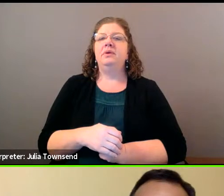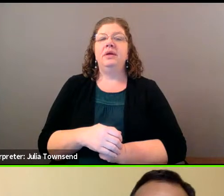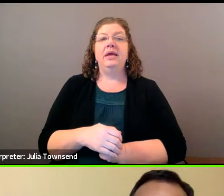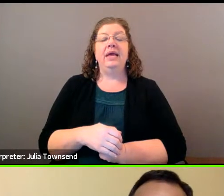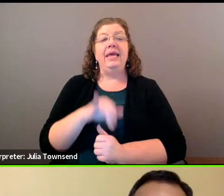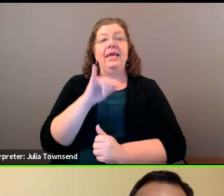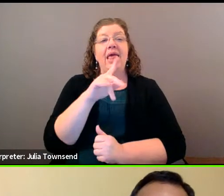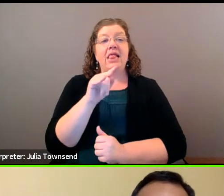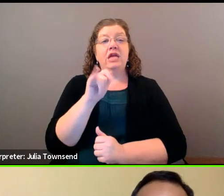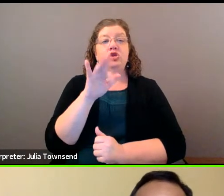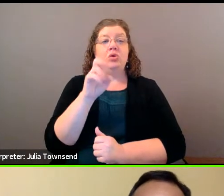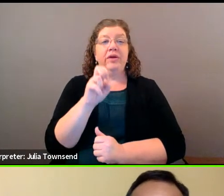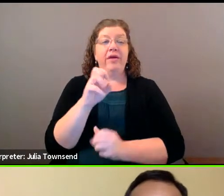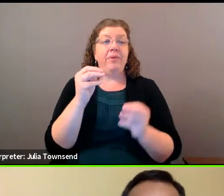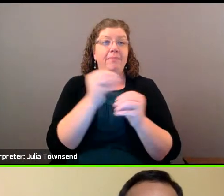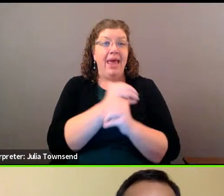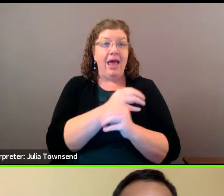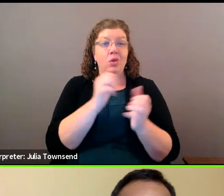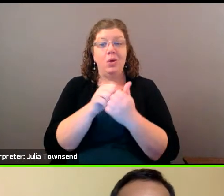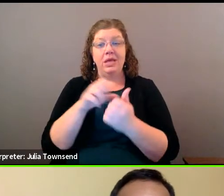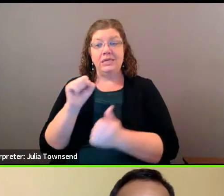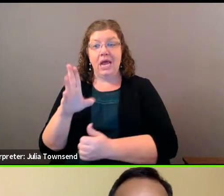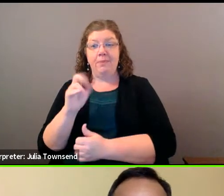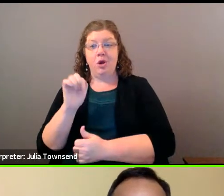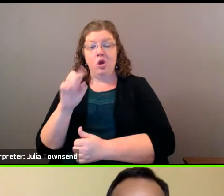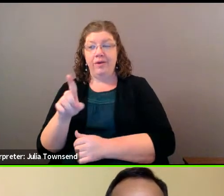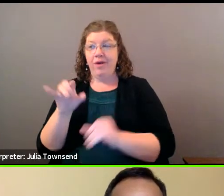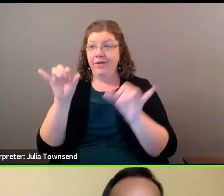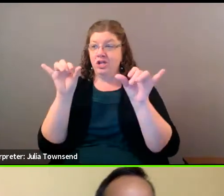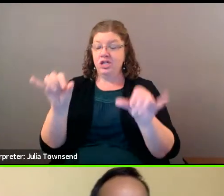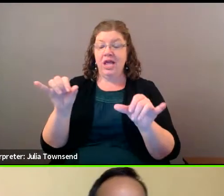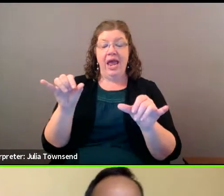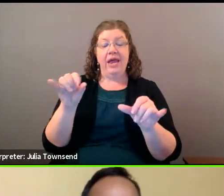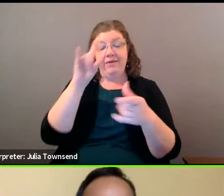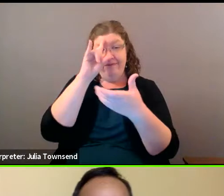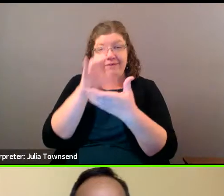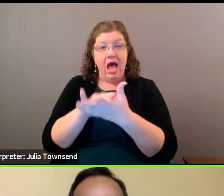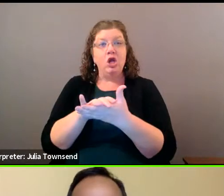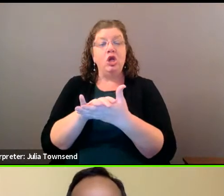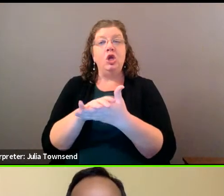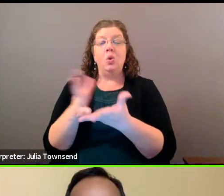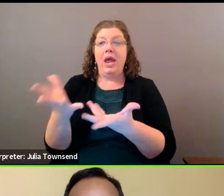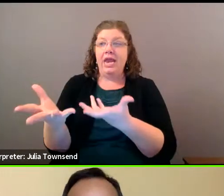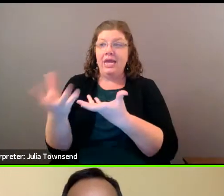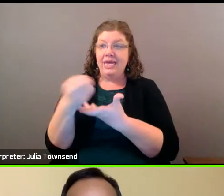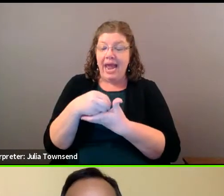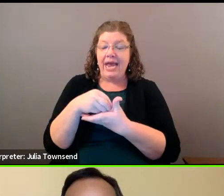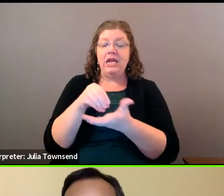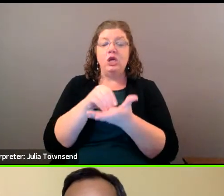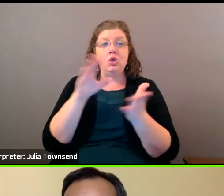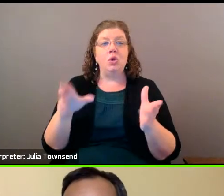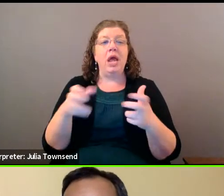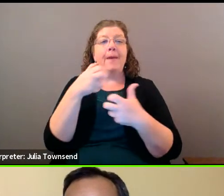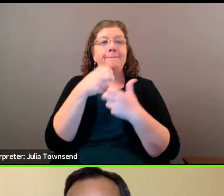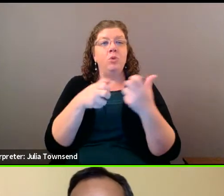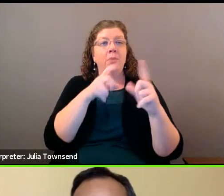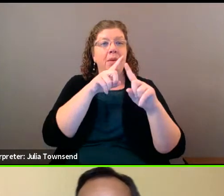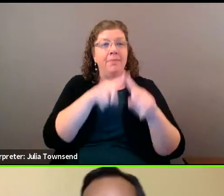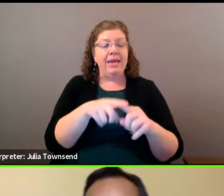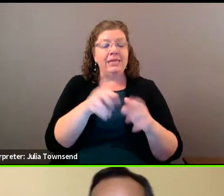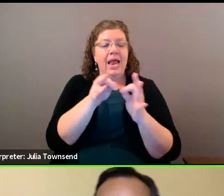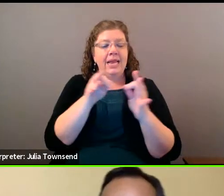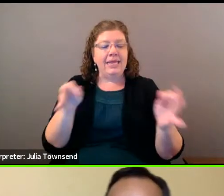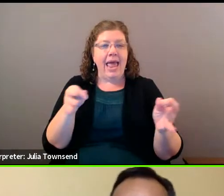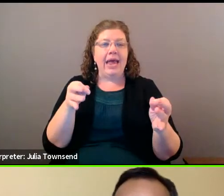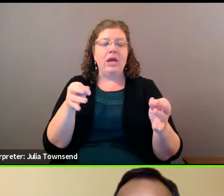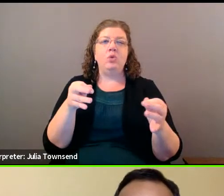Santa Barbara Unified have a shared value in engaging students in problem-based, language-rich learning